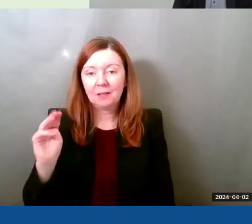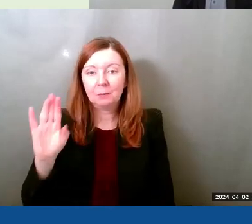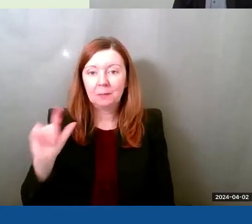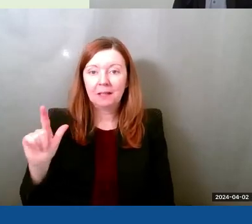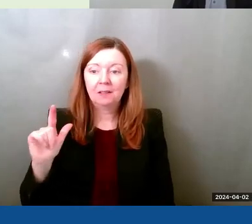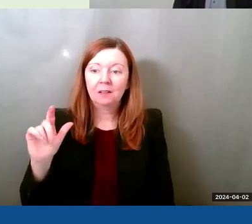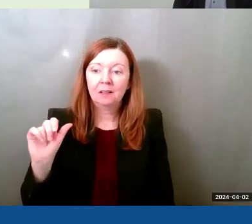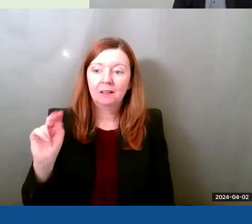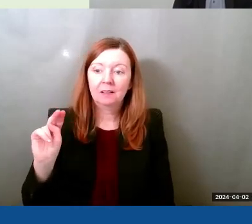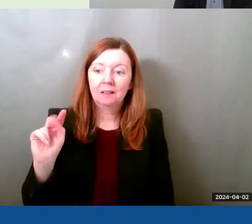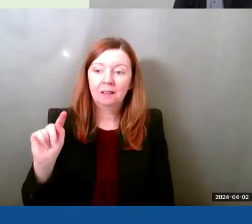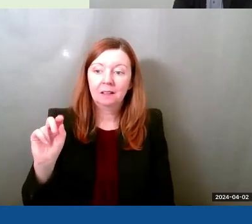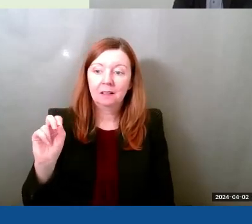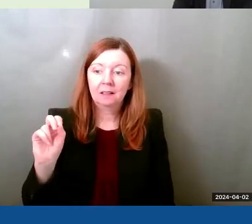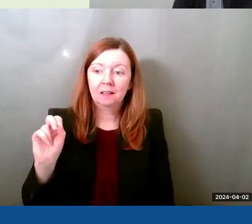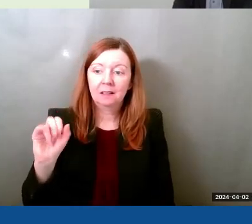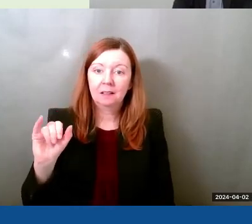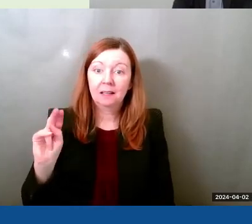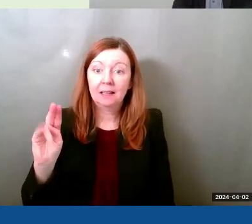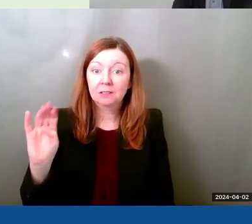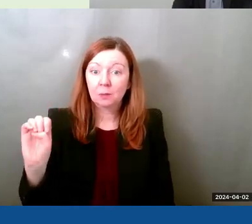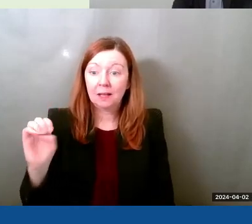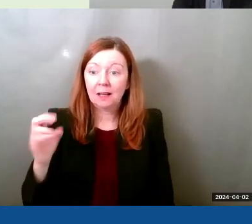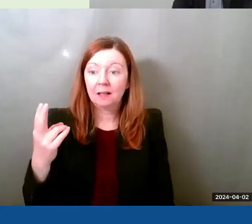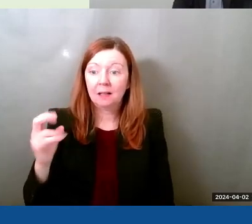We have Antoinette Holiday.